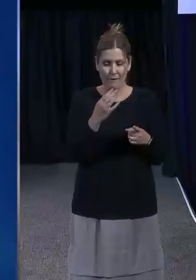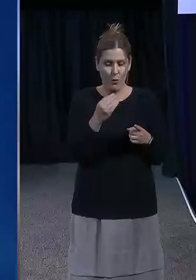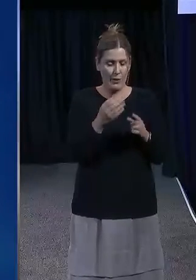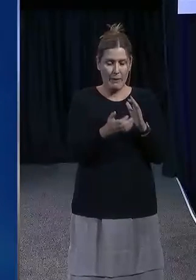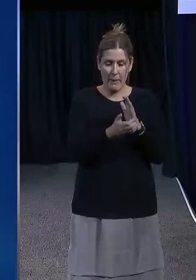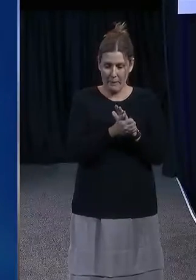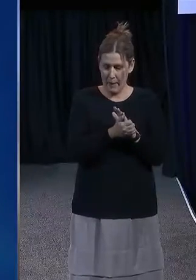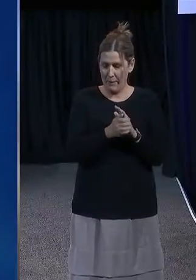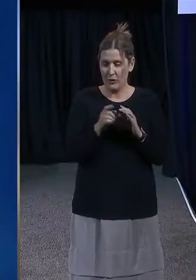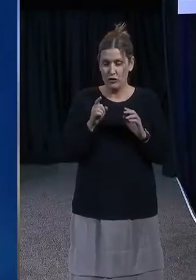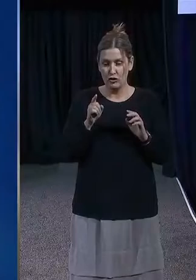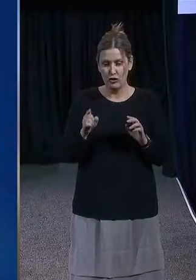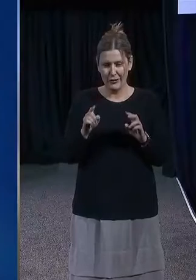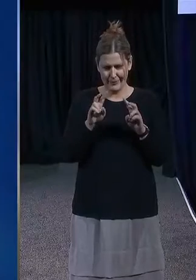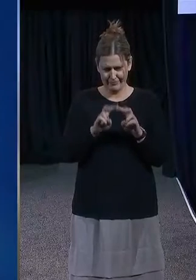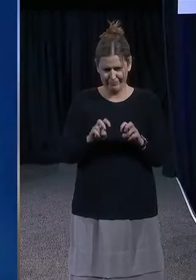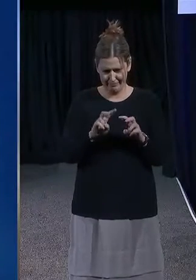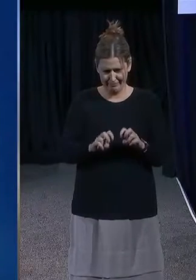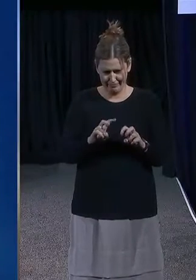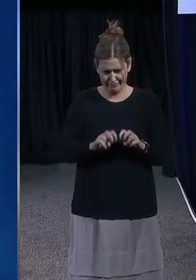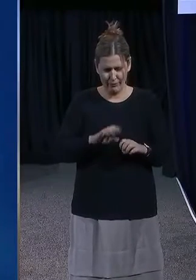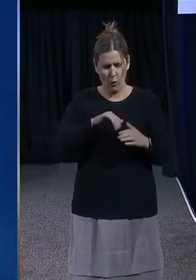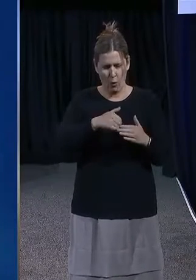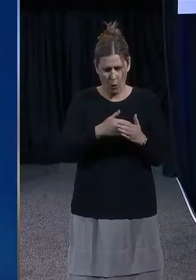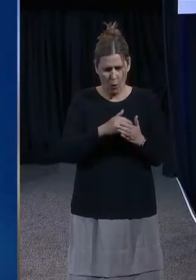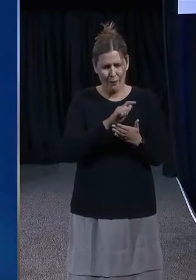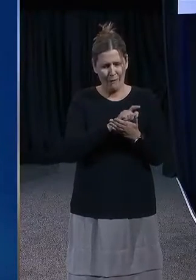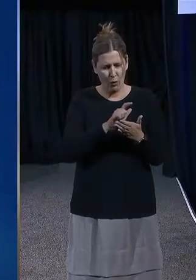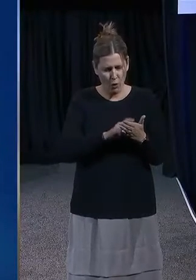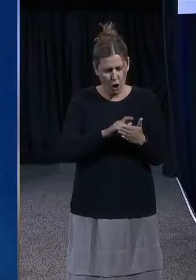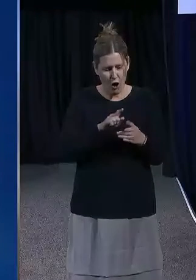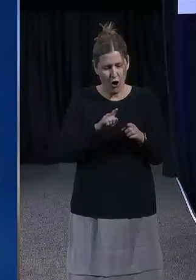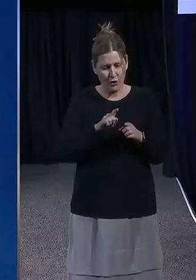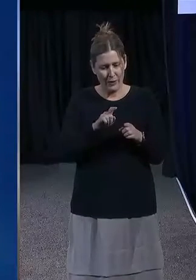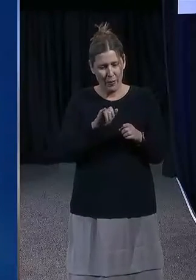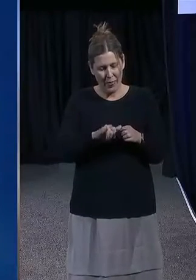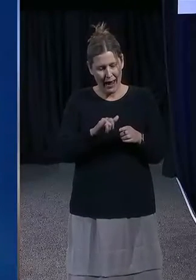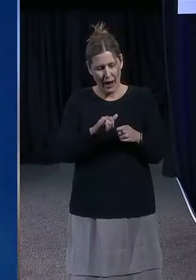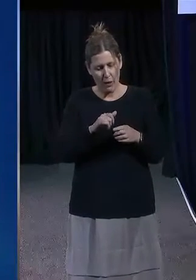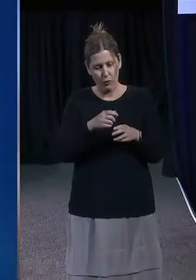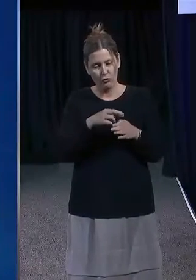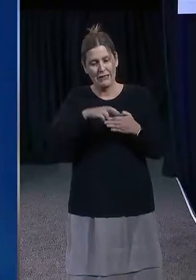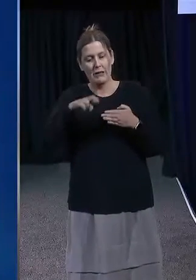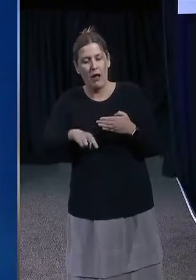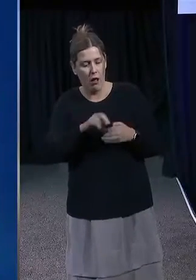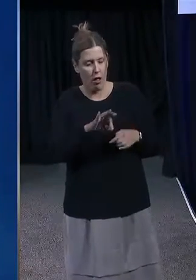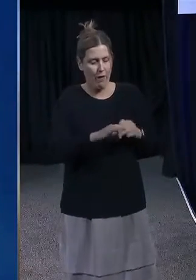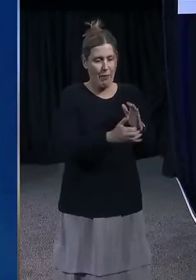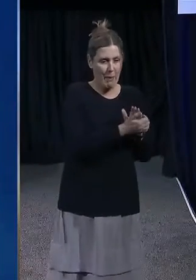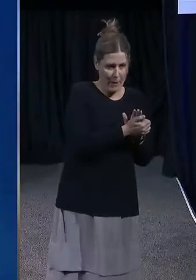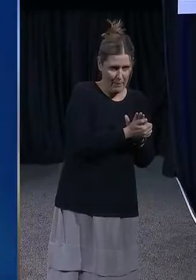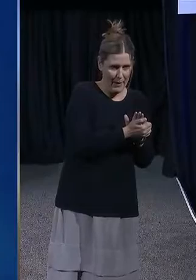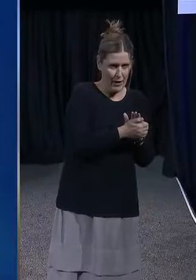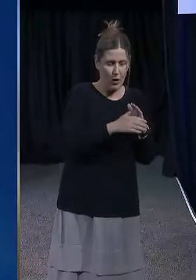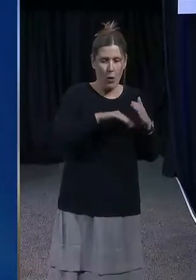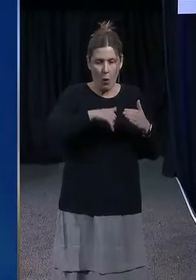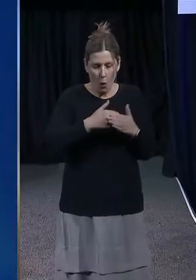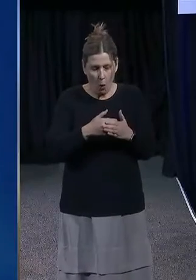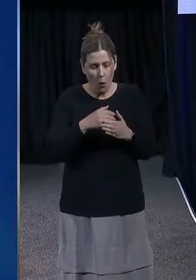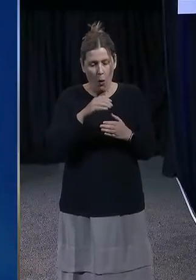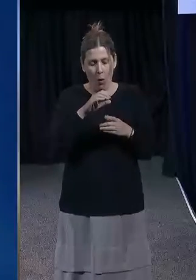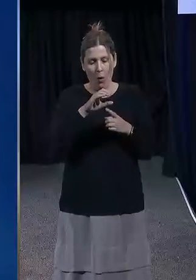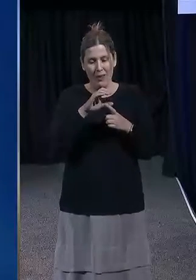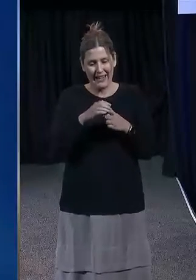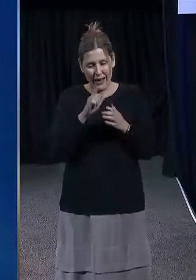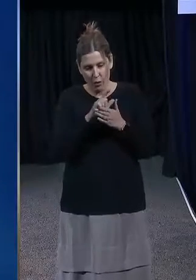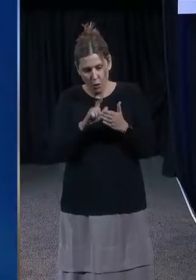she looked at all of the statutes that resulted from it, all of the equal protection legislation that flowed